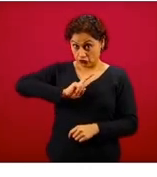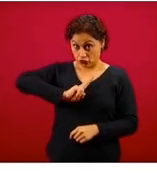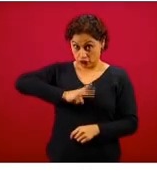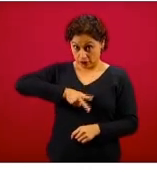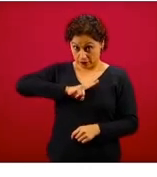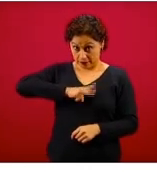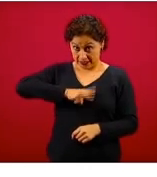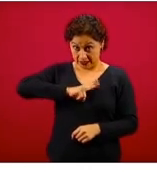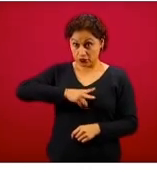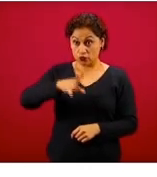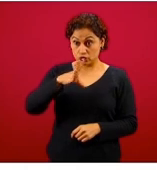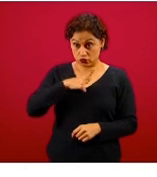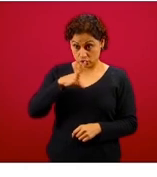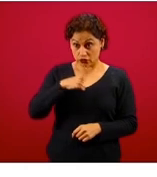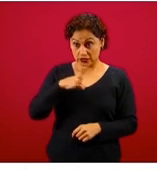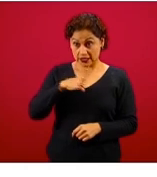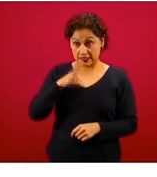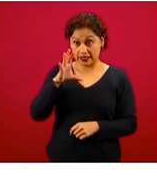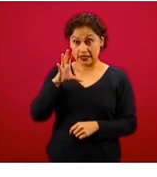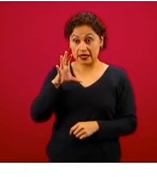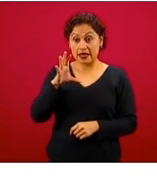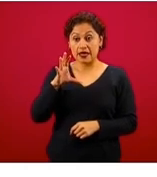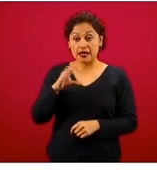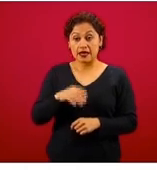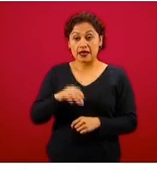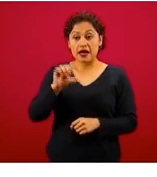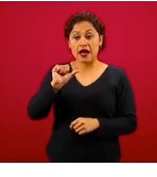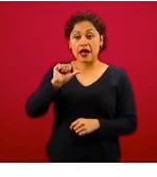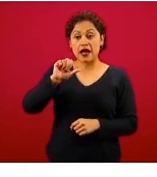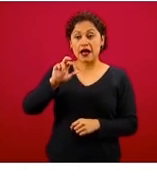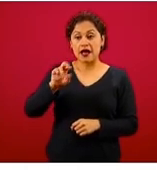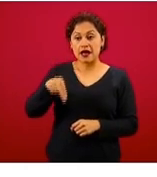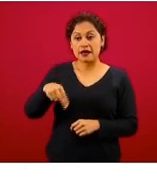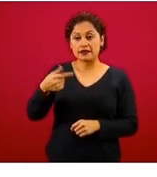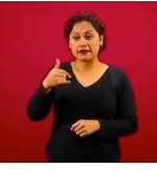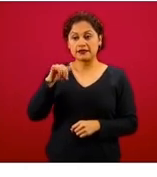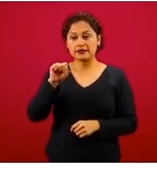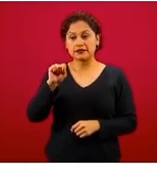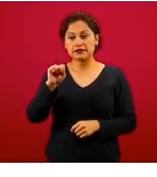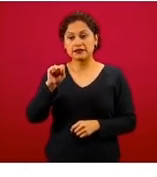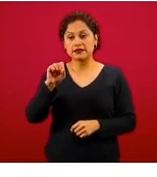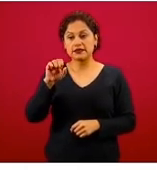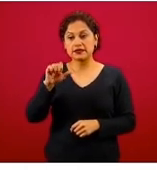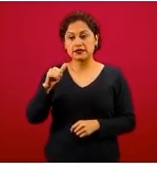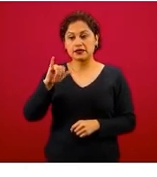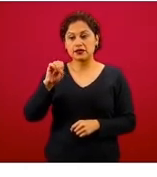This pathology is explained in 8 steps.